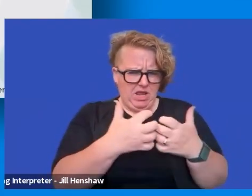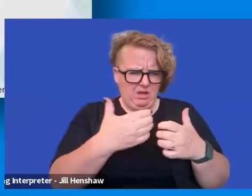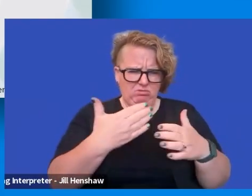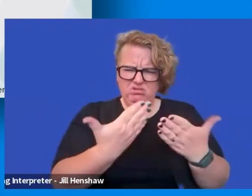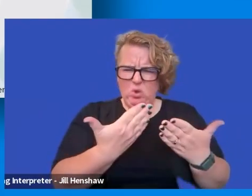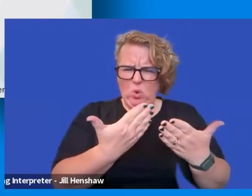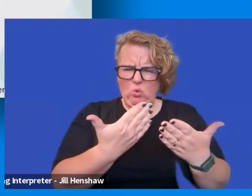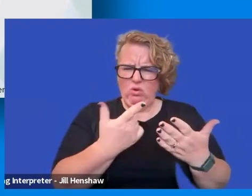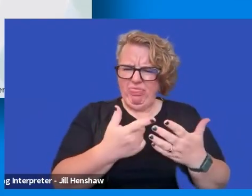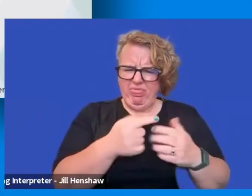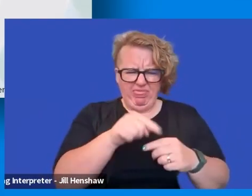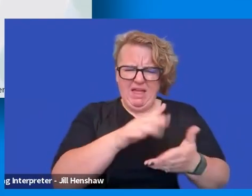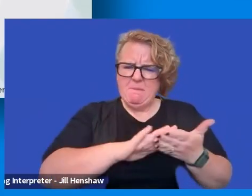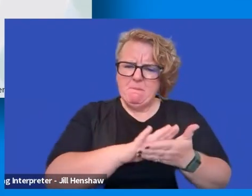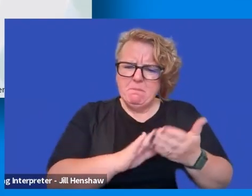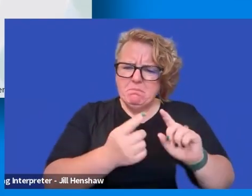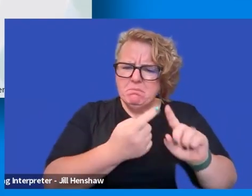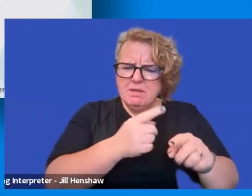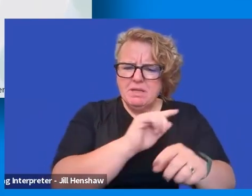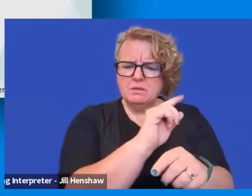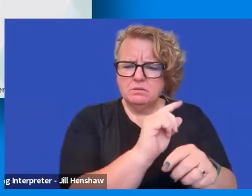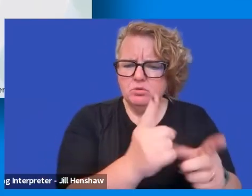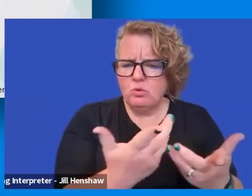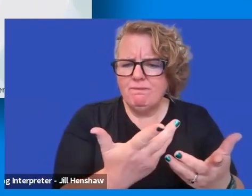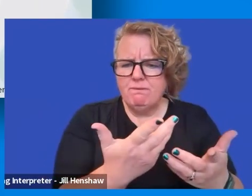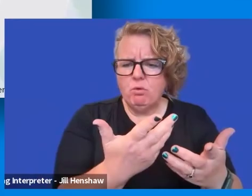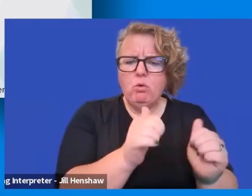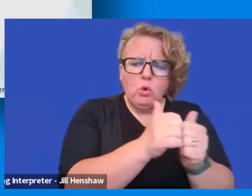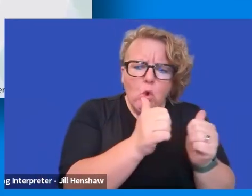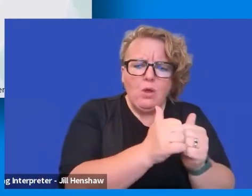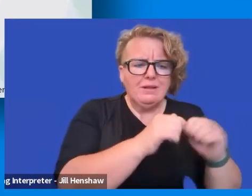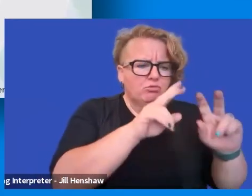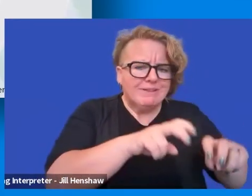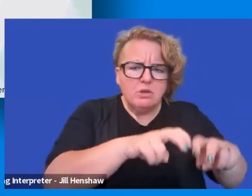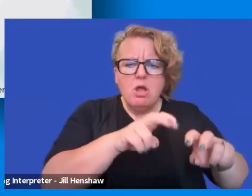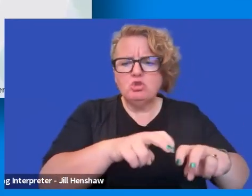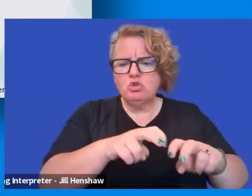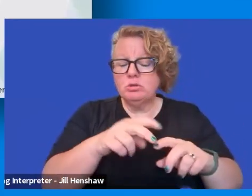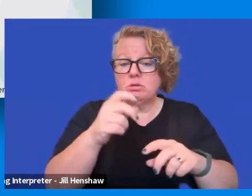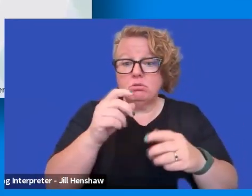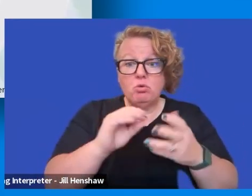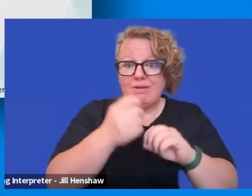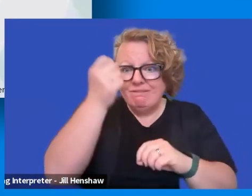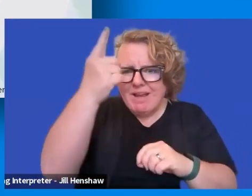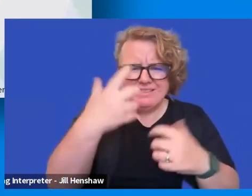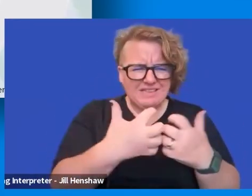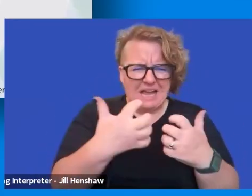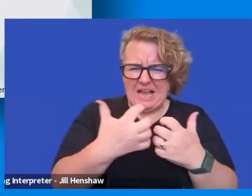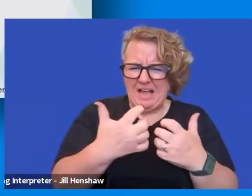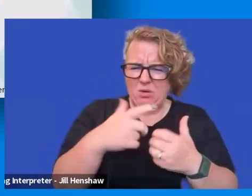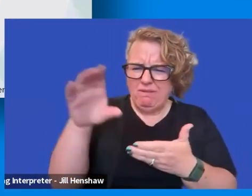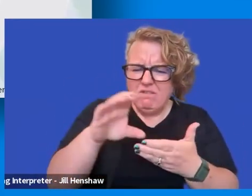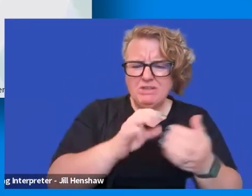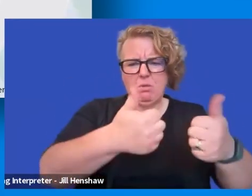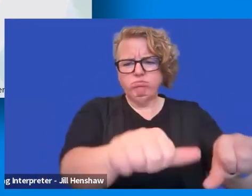career-defining decisions that individual colleagues, scholars, researchers, or innovators experience, like securing funding, like